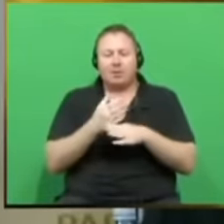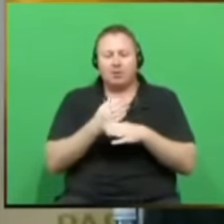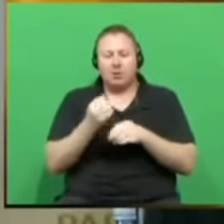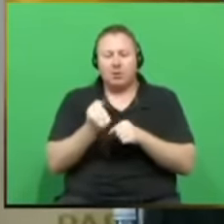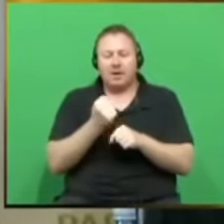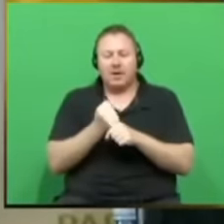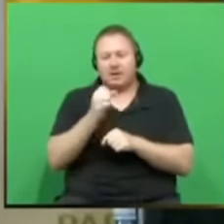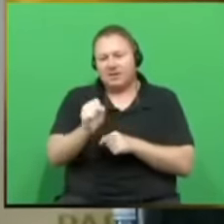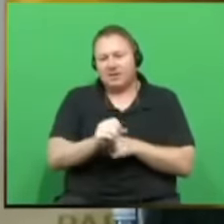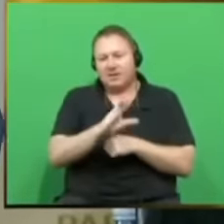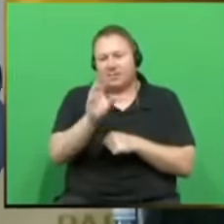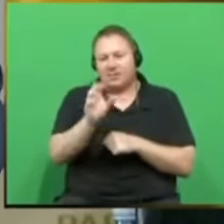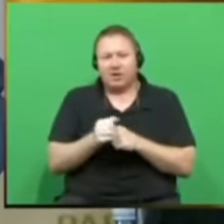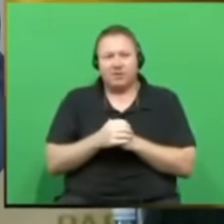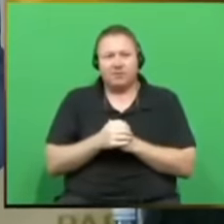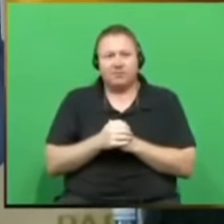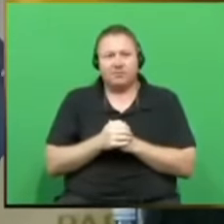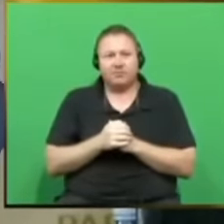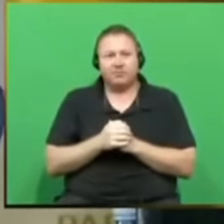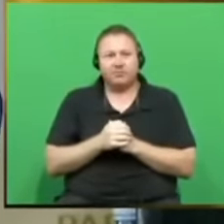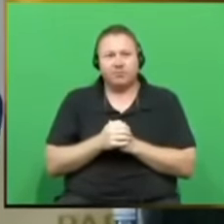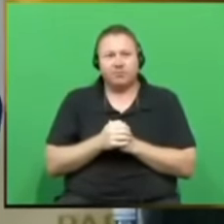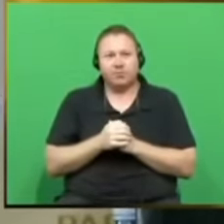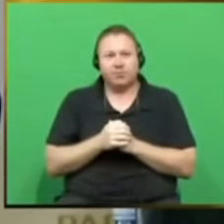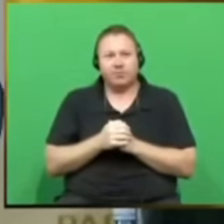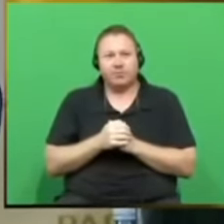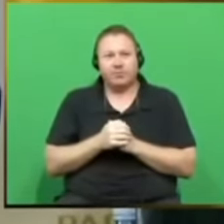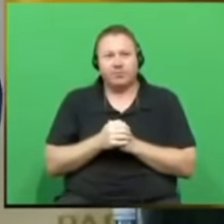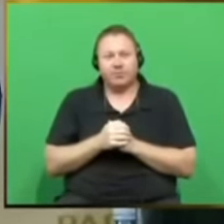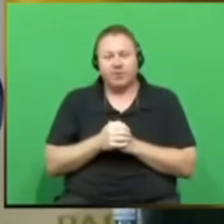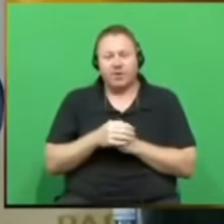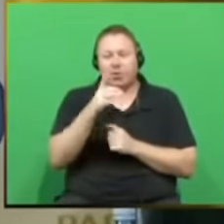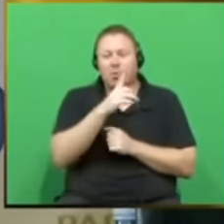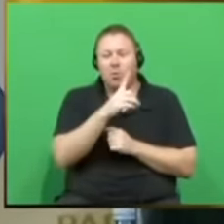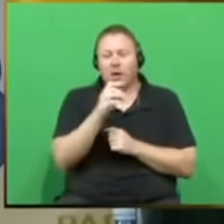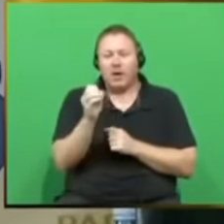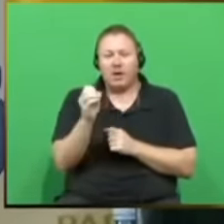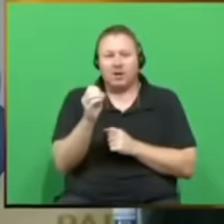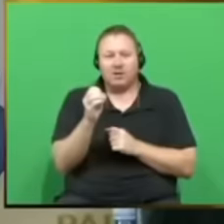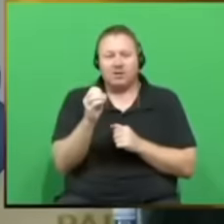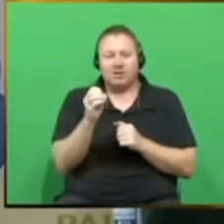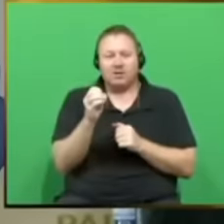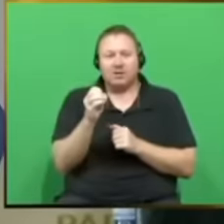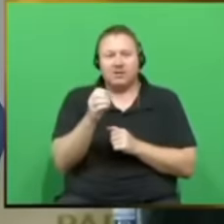created in South Africa, and it was